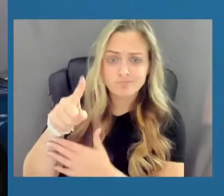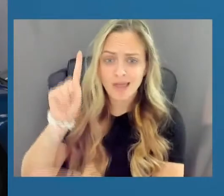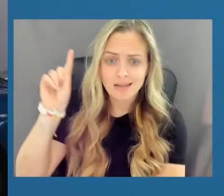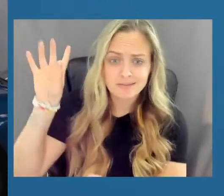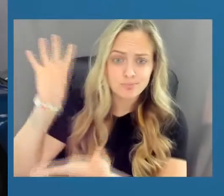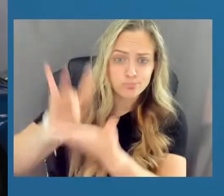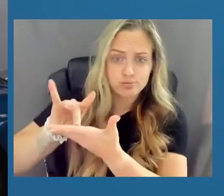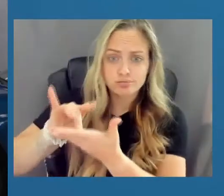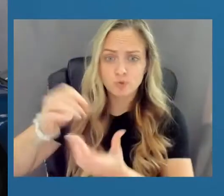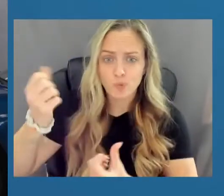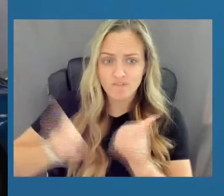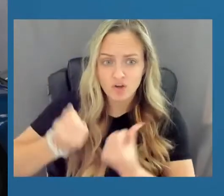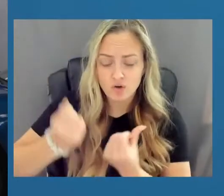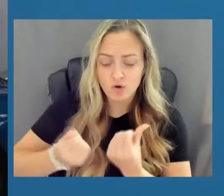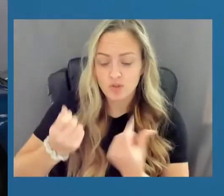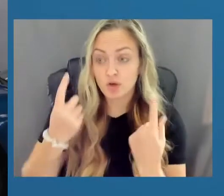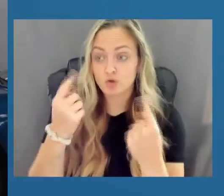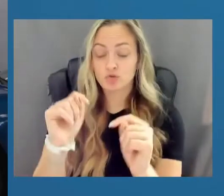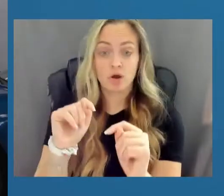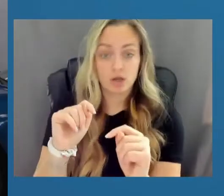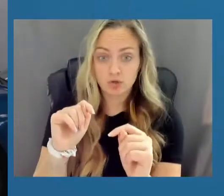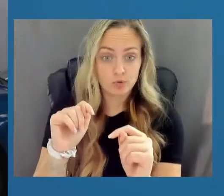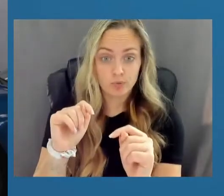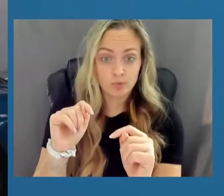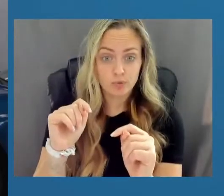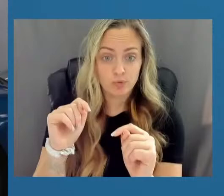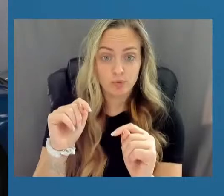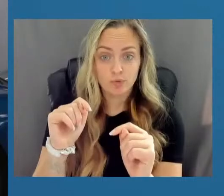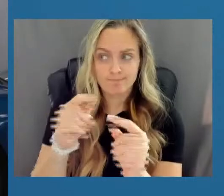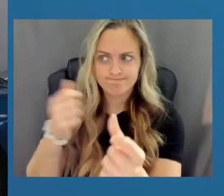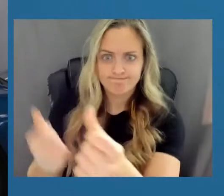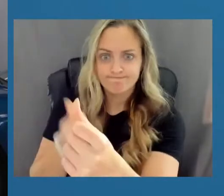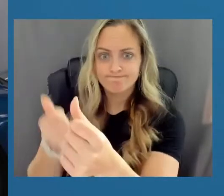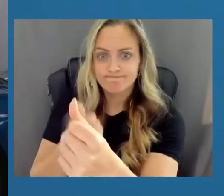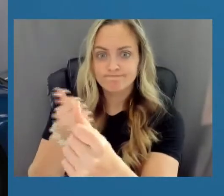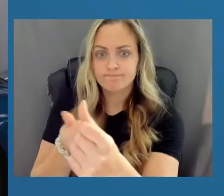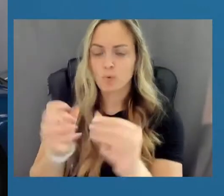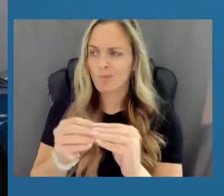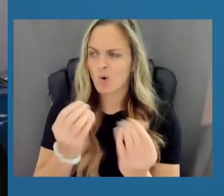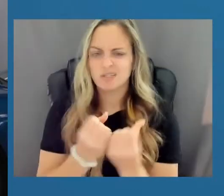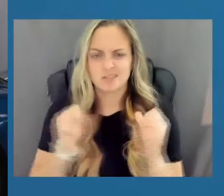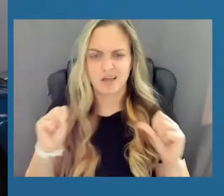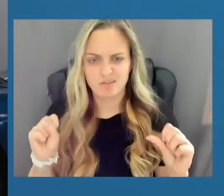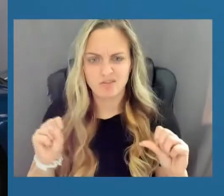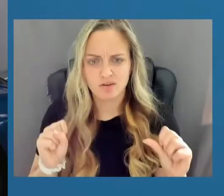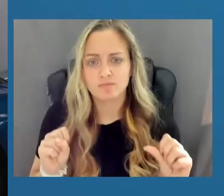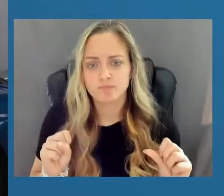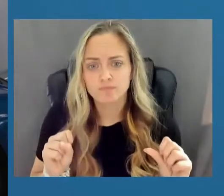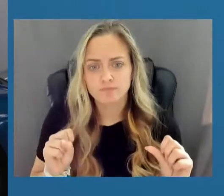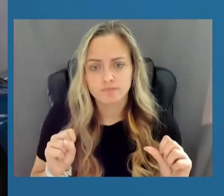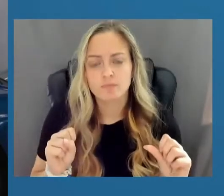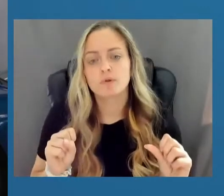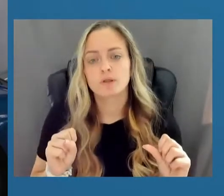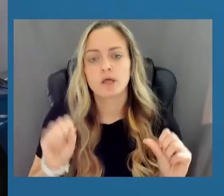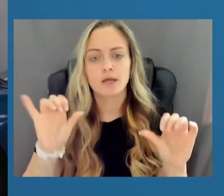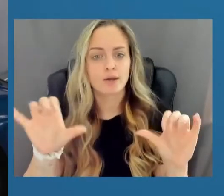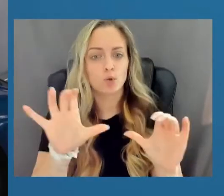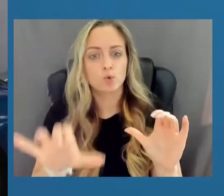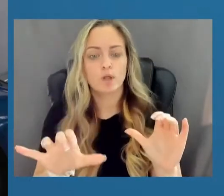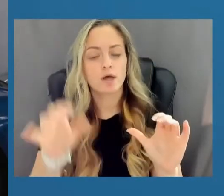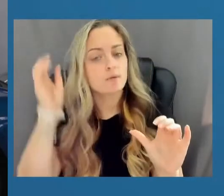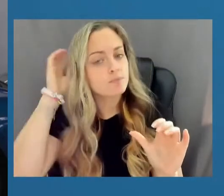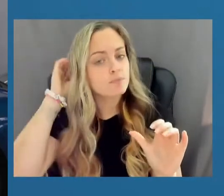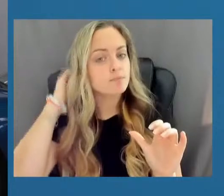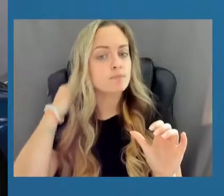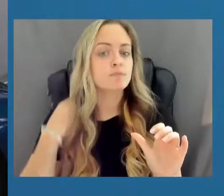a vehicle that you're trying to pursue. It's a much safer way that we can do it without high-speed